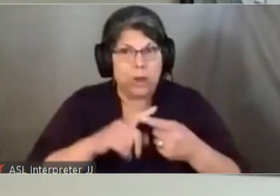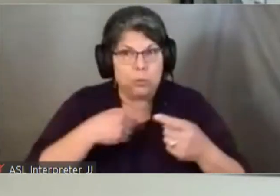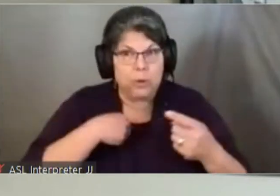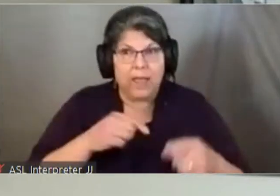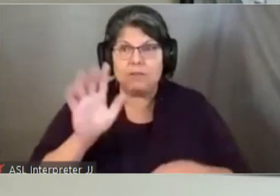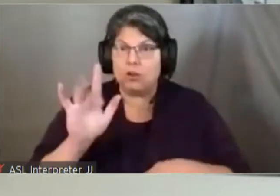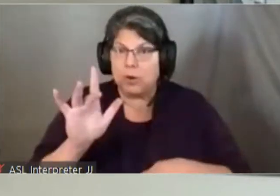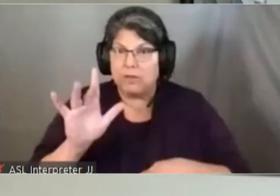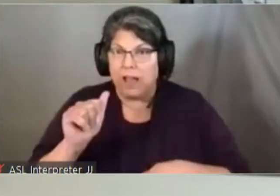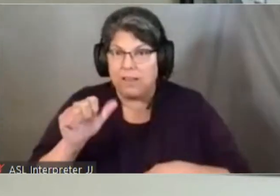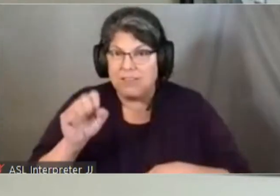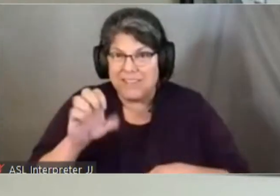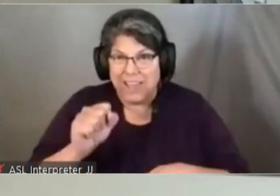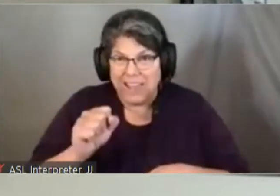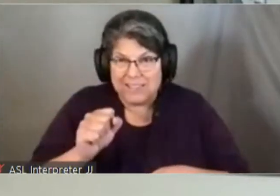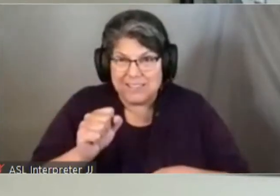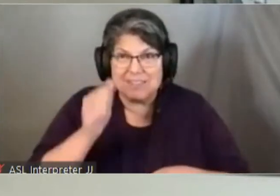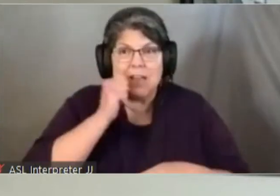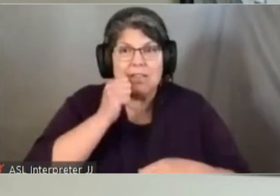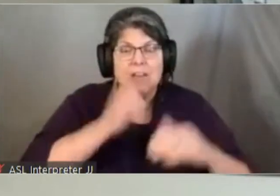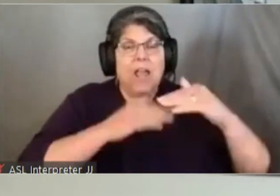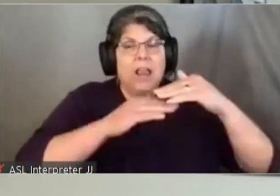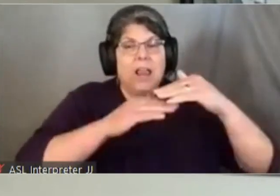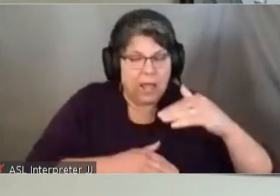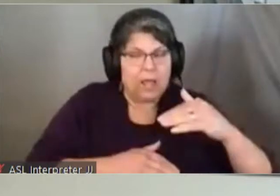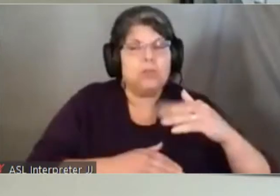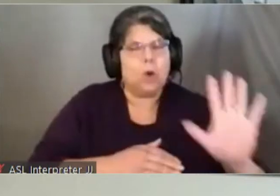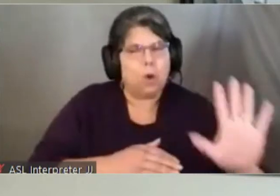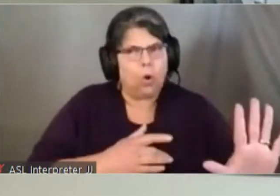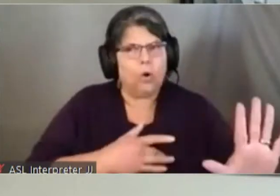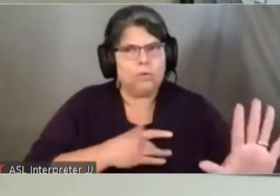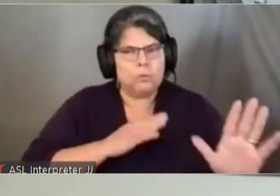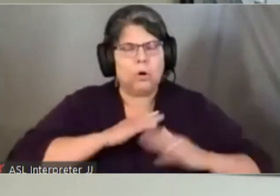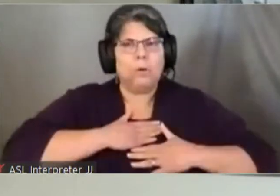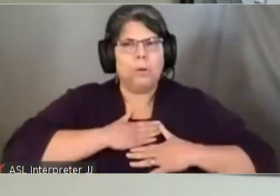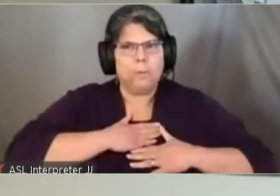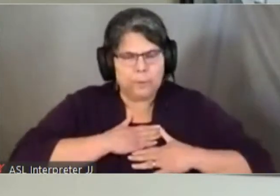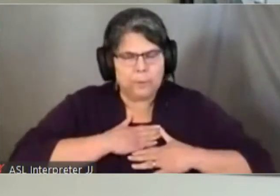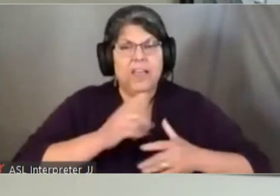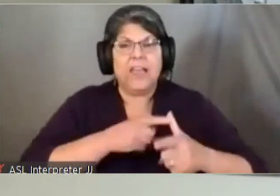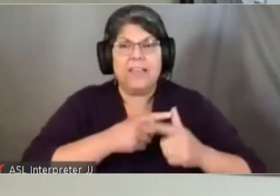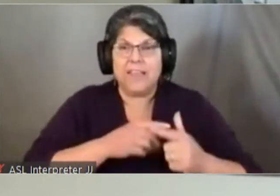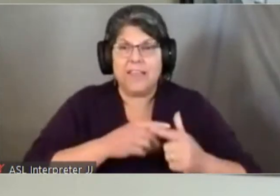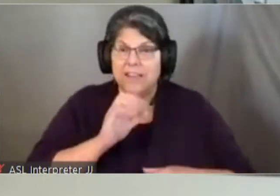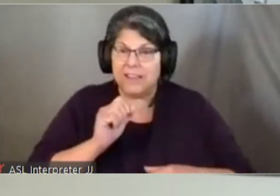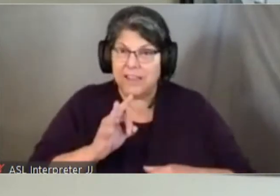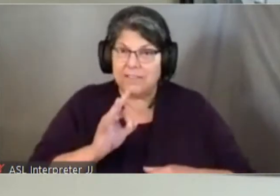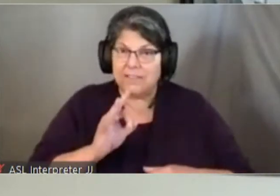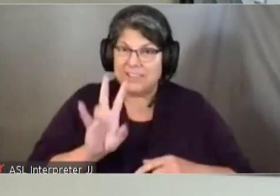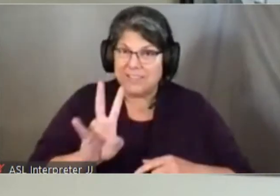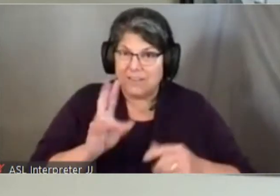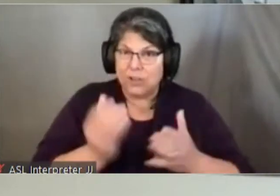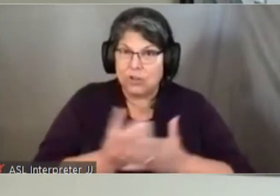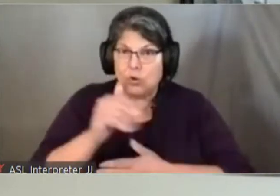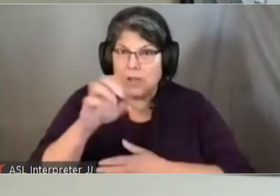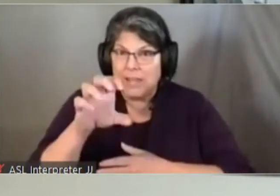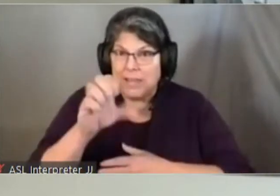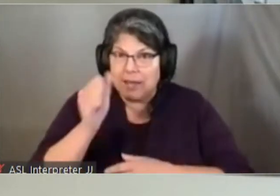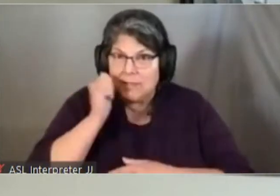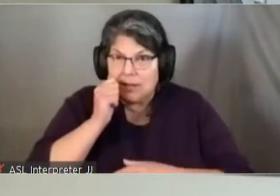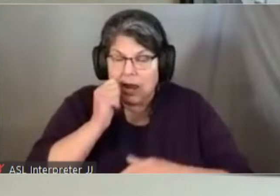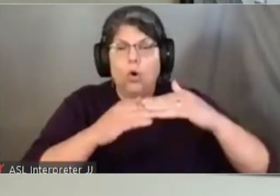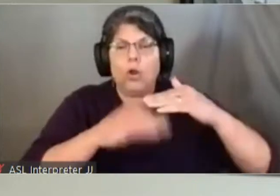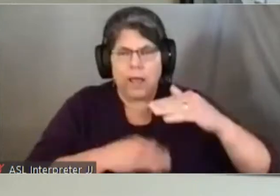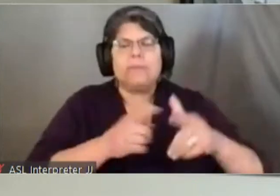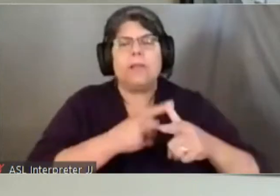for 7 per day or less in order to open more of the schools. The higher grades will be able to open at that time, but we still